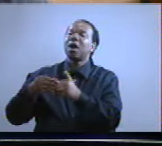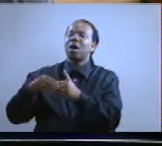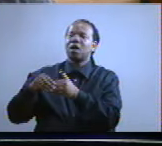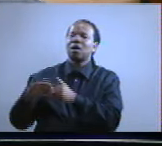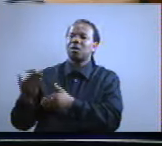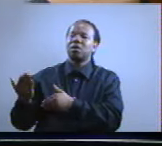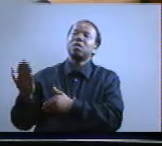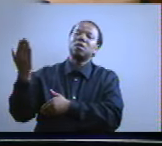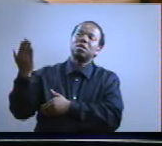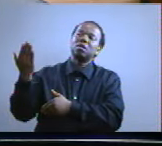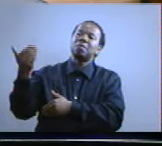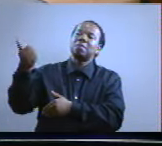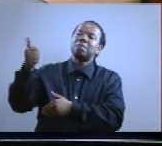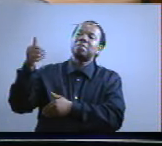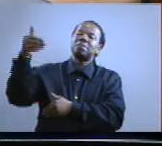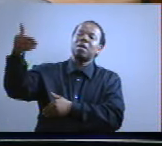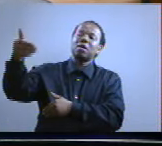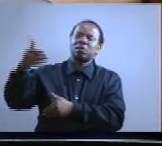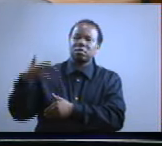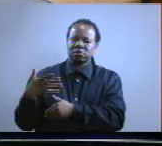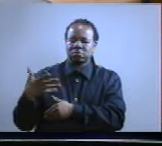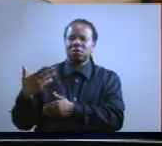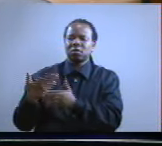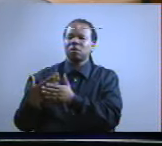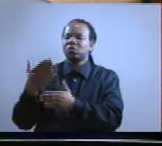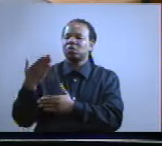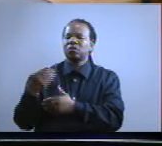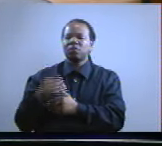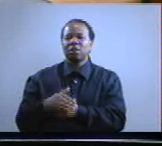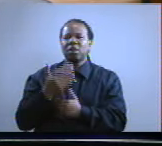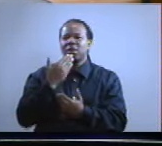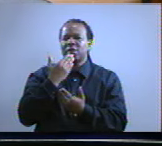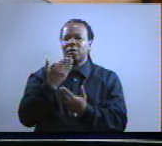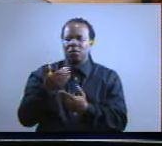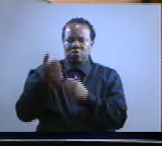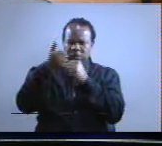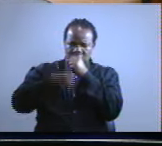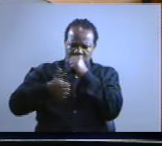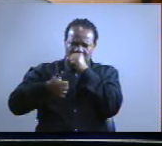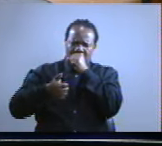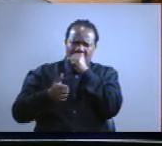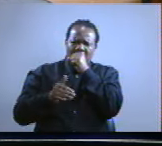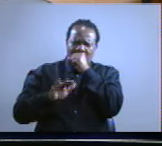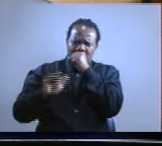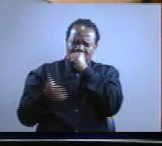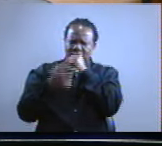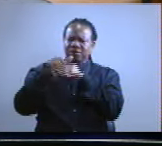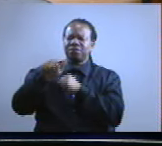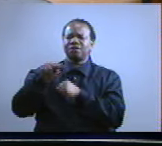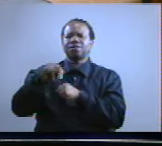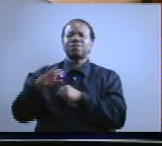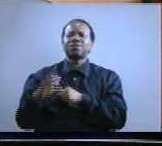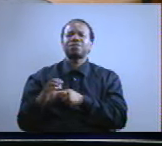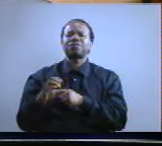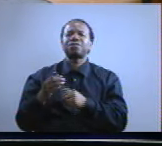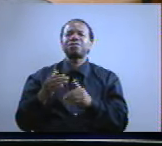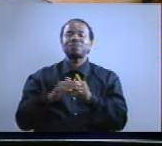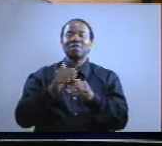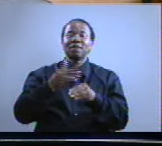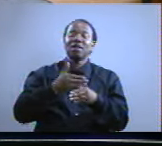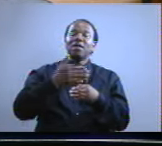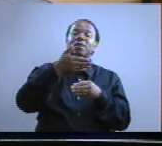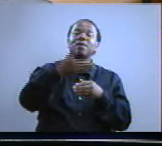motion? Honourable member at the back, you have the floor, ma'am. Thank you, Honourable Speaker. I move on behalf of the ANC that in its next